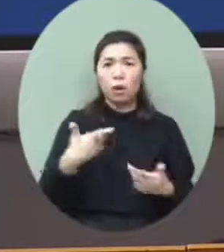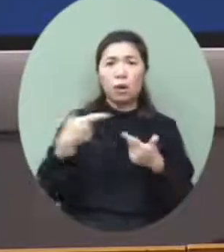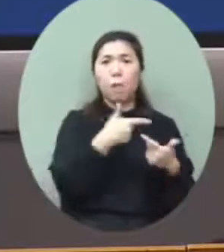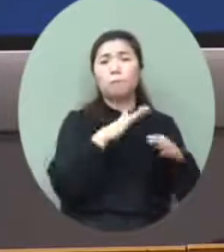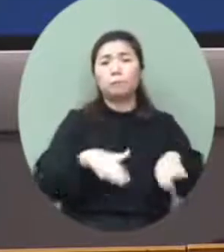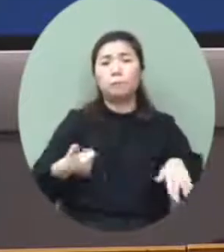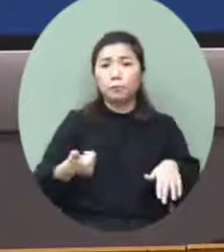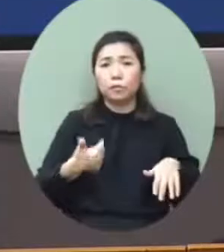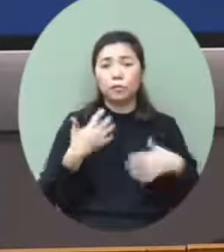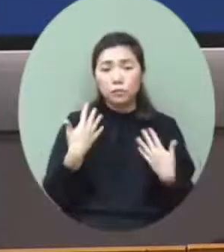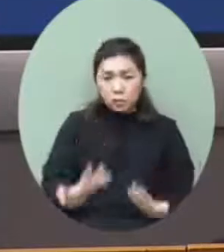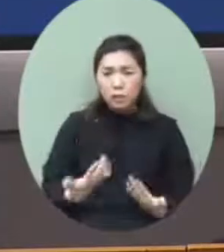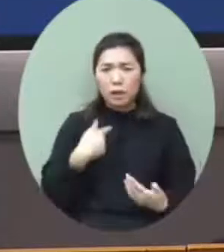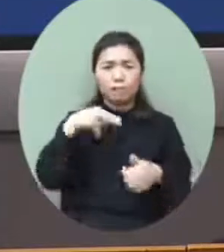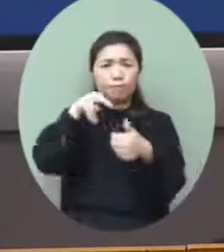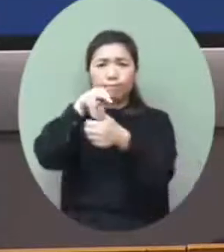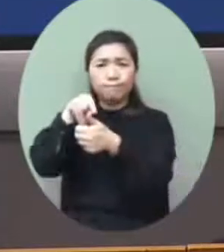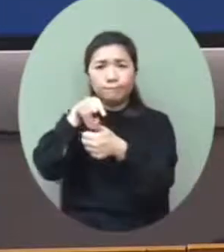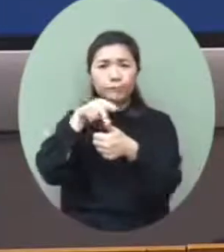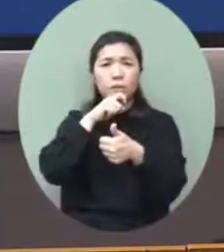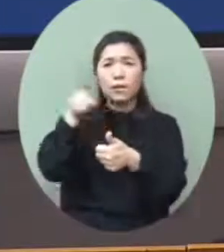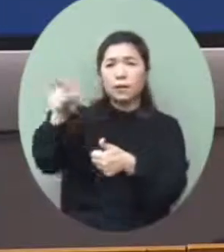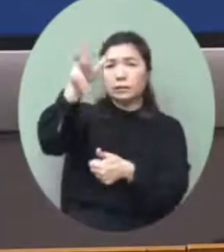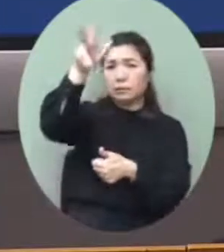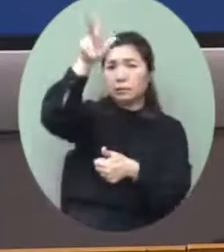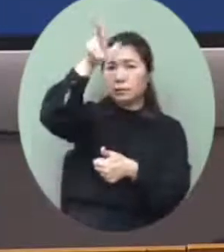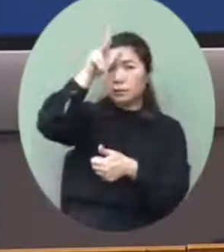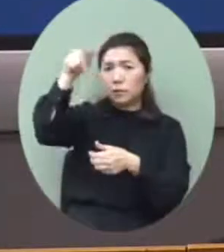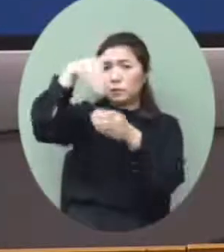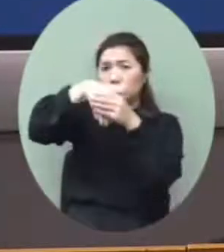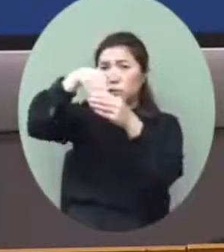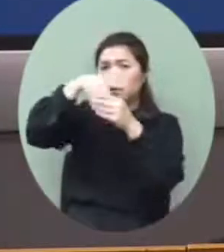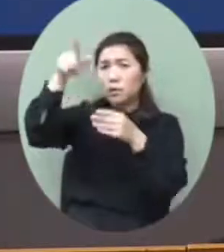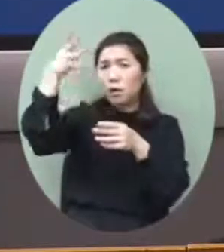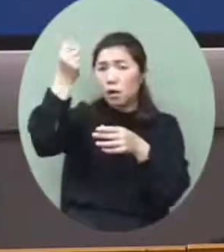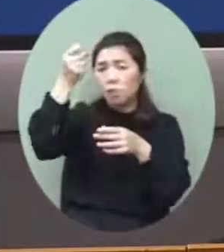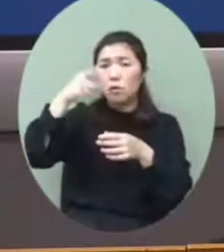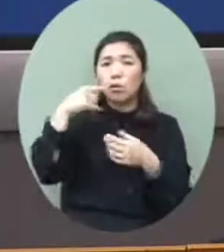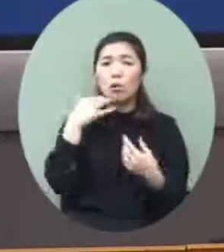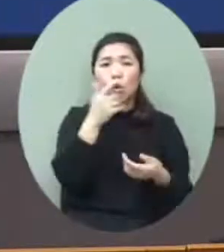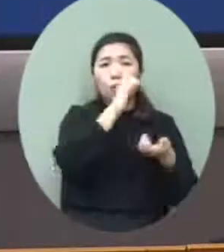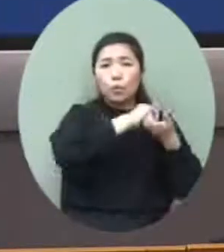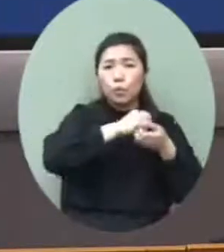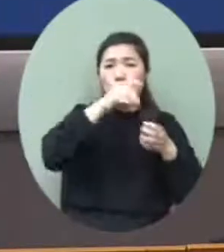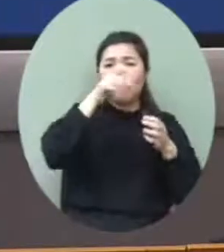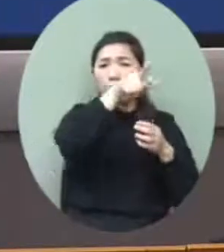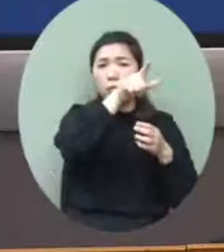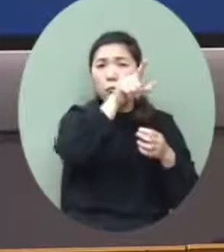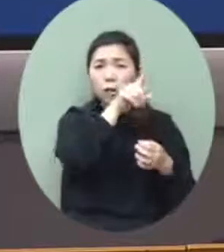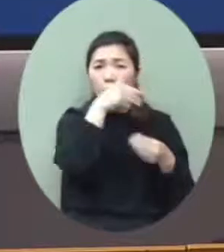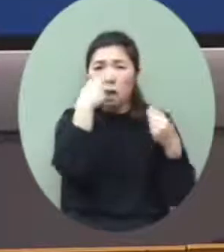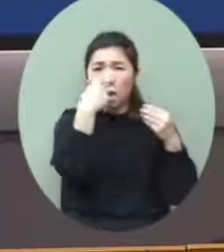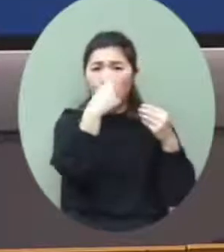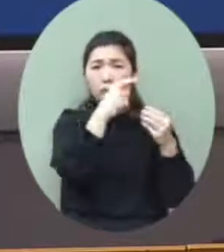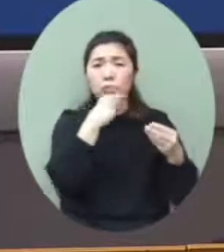have remained financially stable. The Hong Kong dollar has remained stable through the security and futures ordinance and Hong Kong